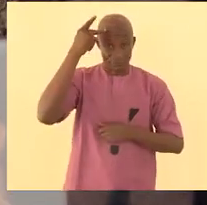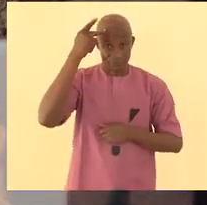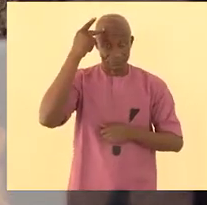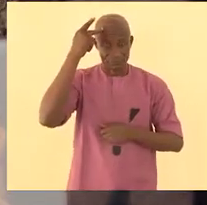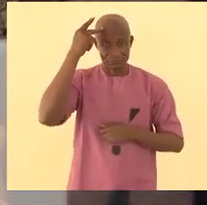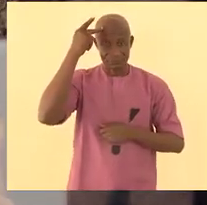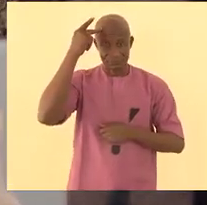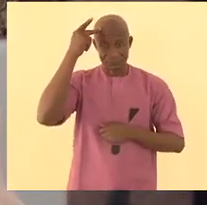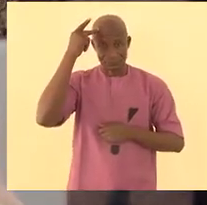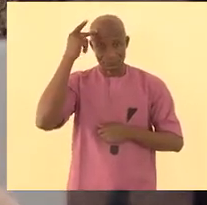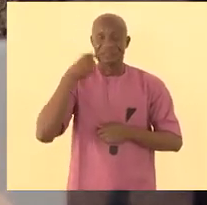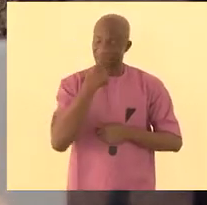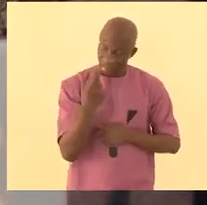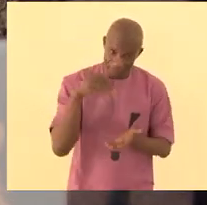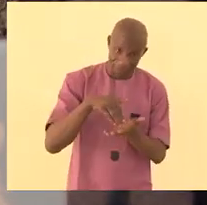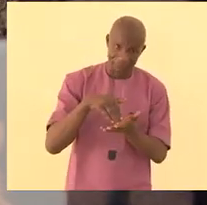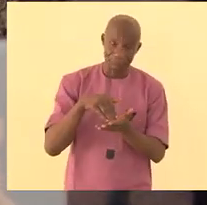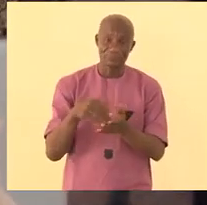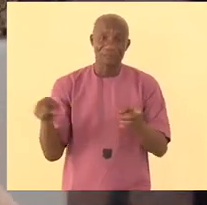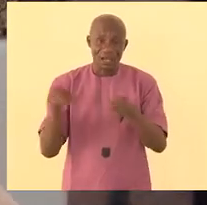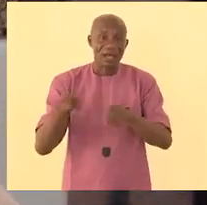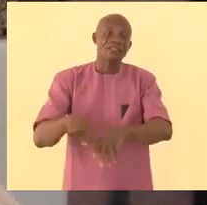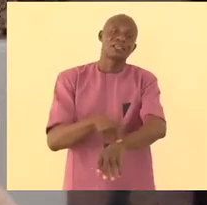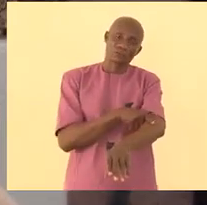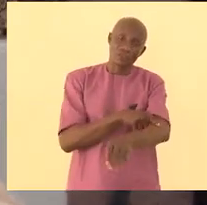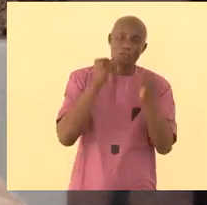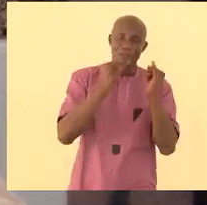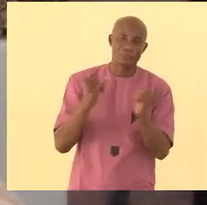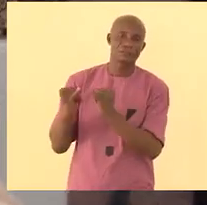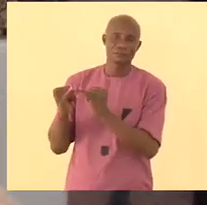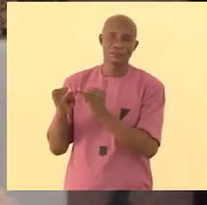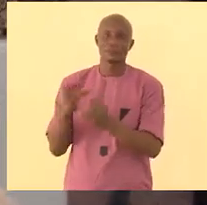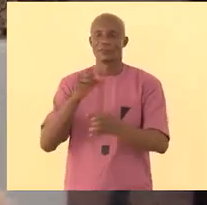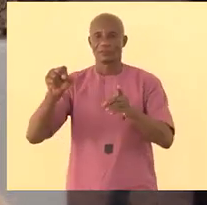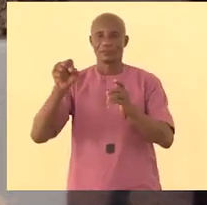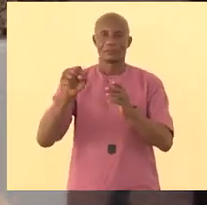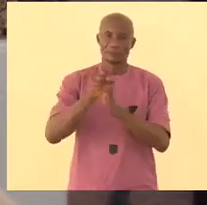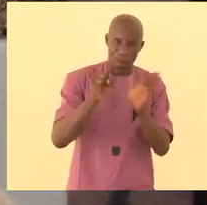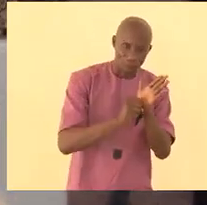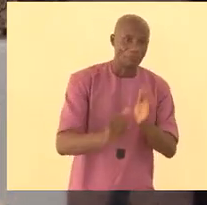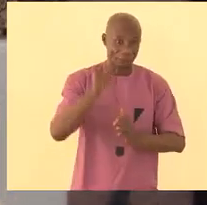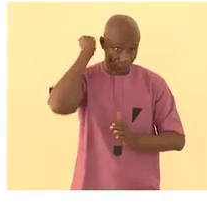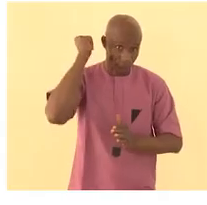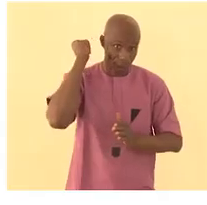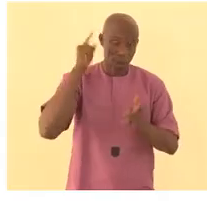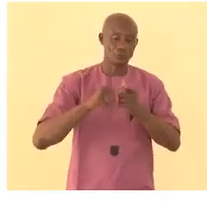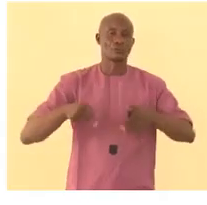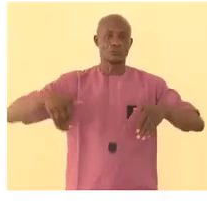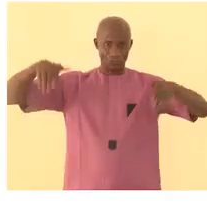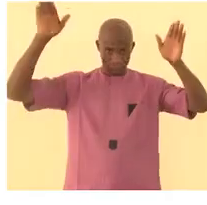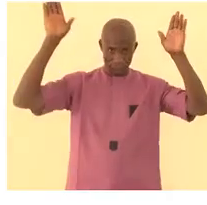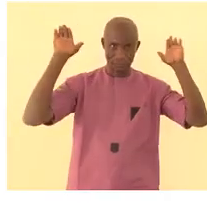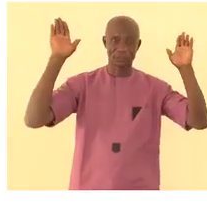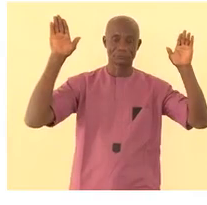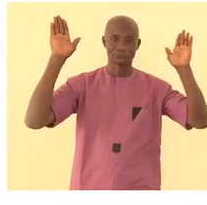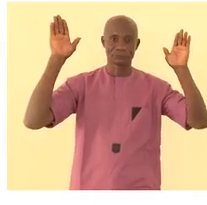politics. And we said further that as long as individuals and states refused to submit